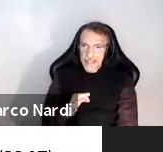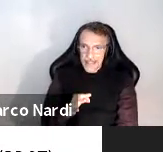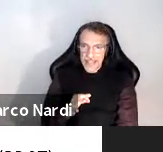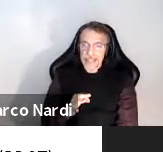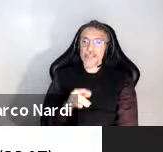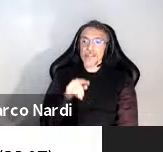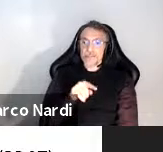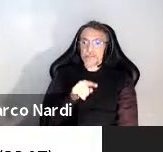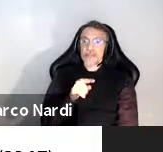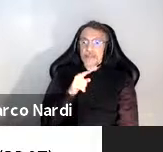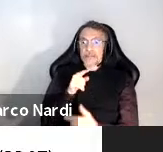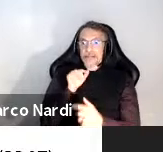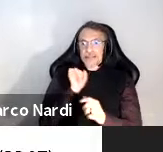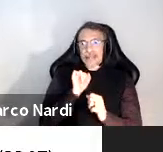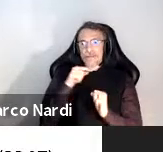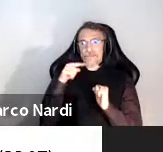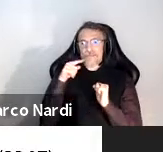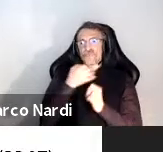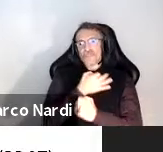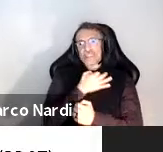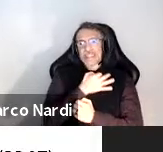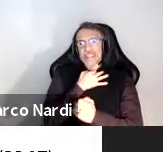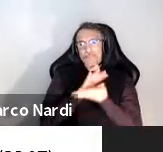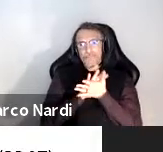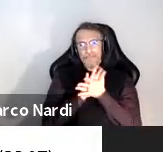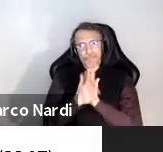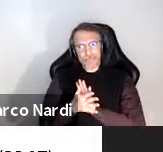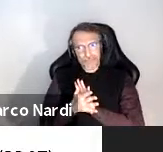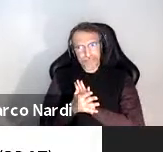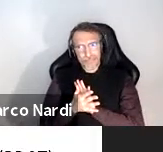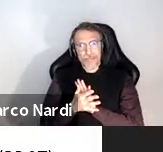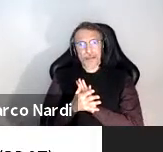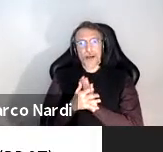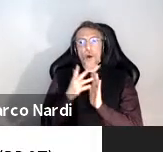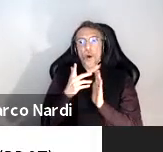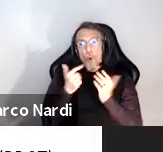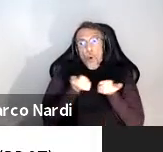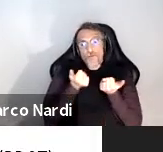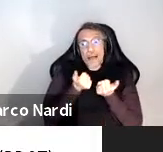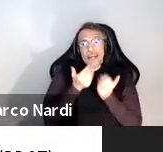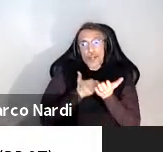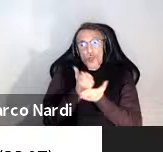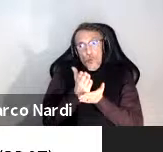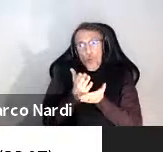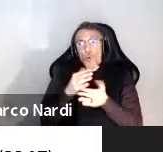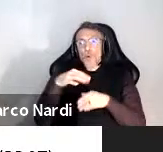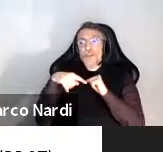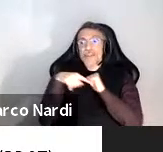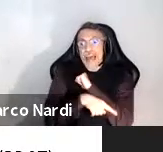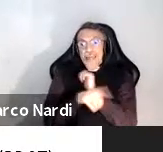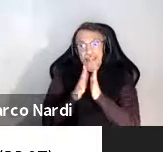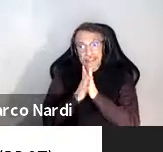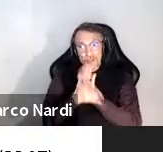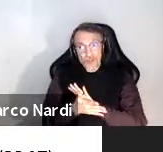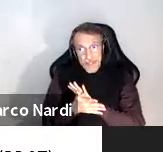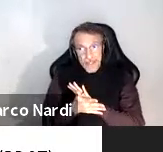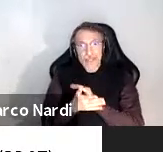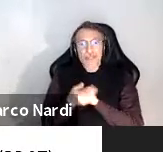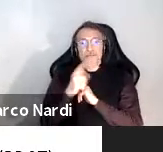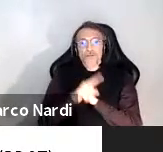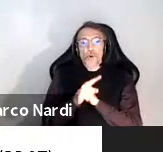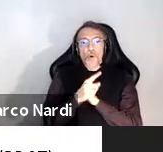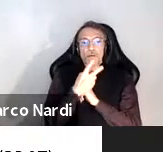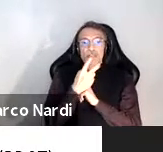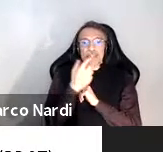the risk of debt distress or were already in debt distress. As a matter of fact, by the end of 2019,